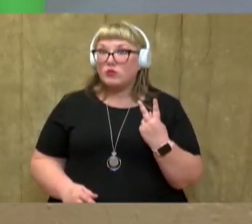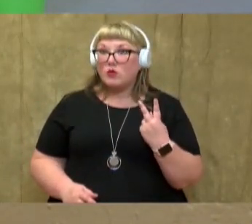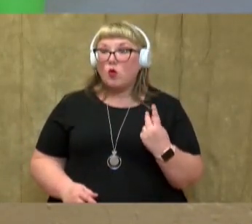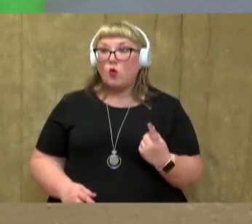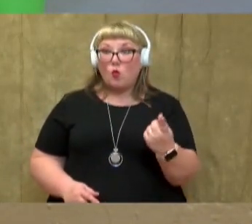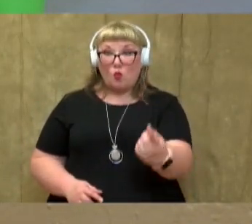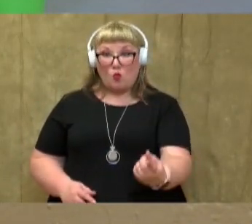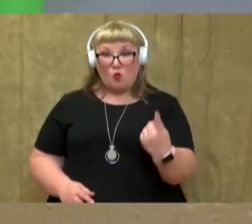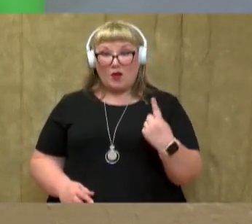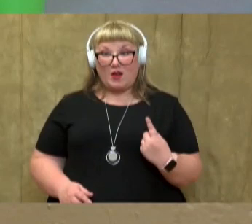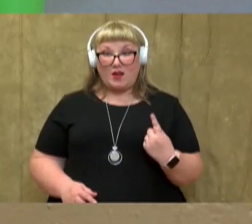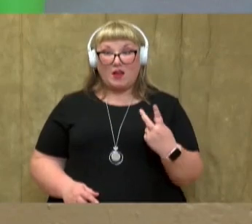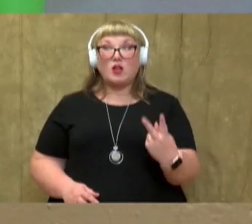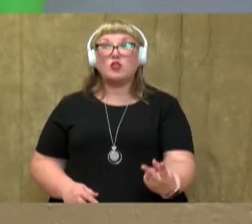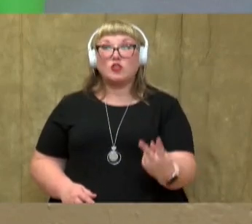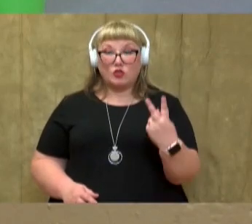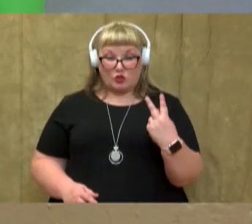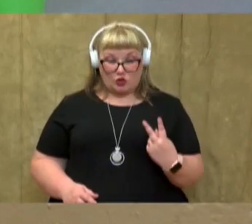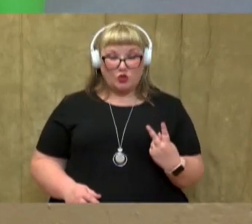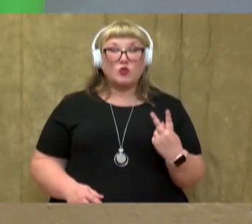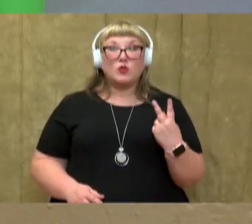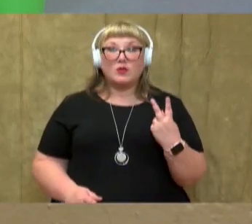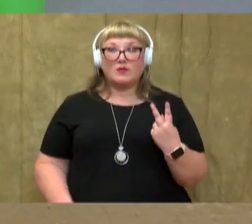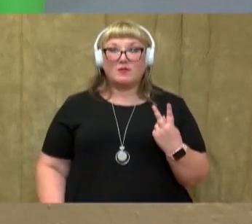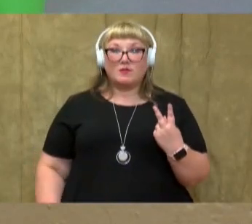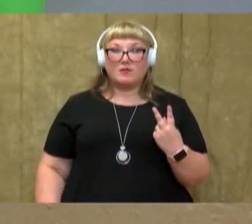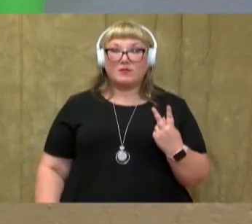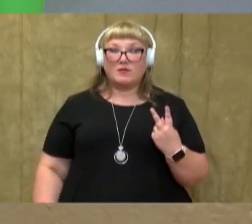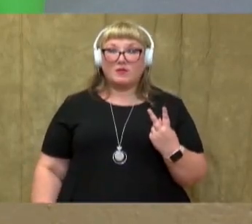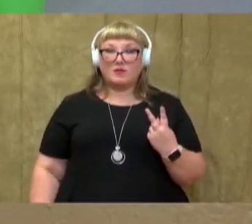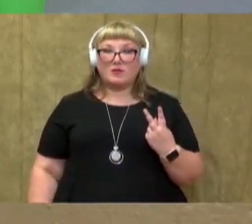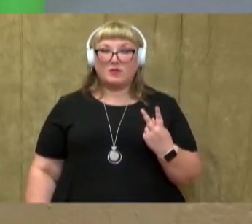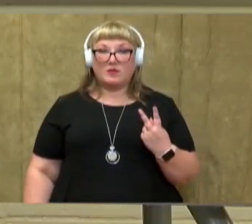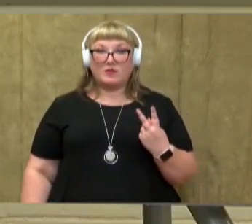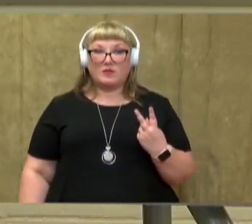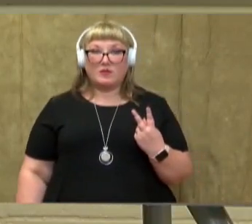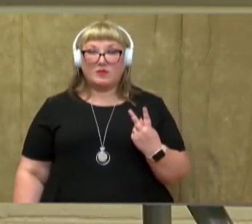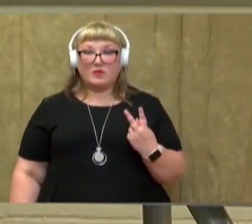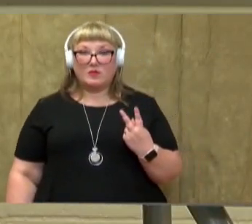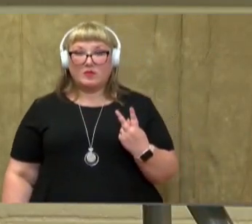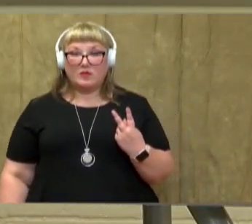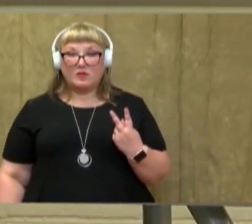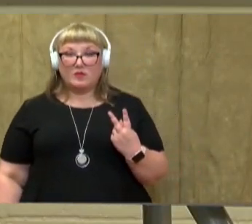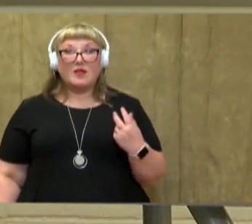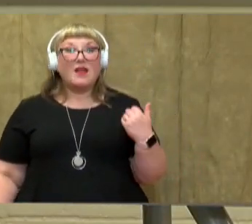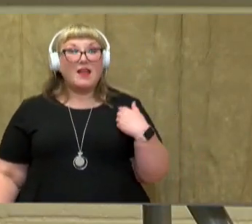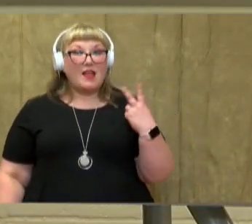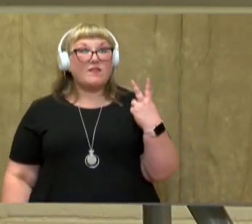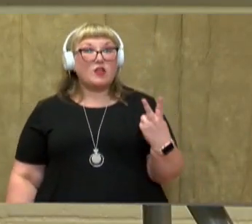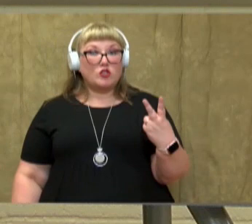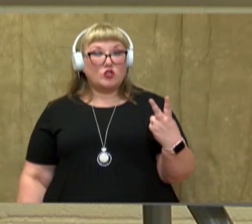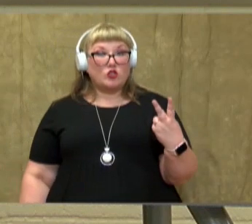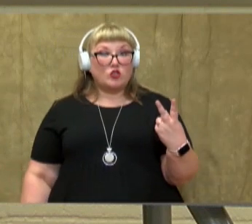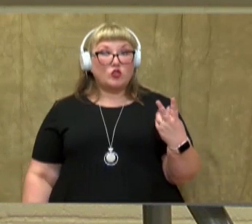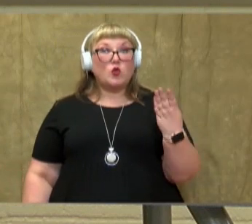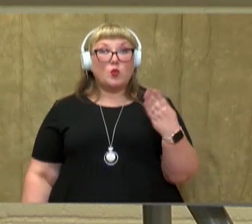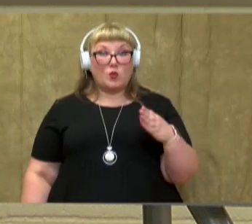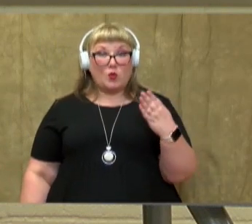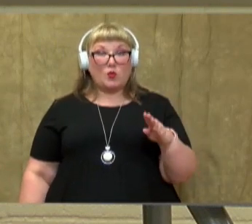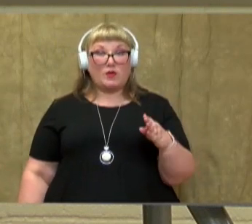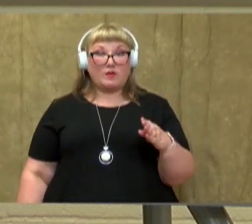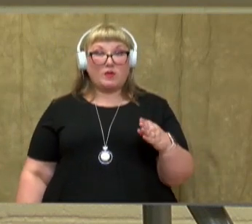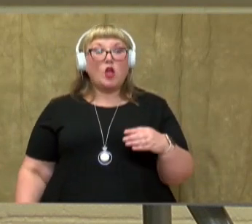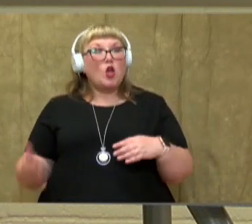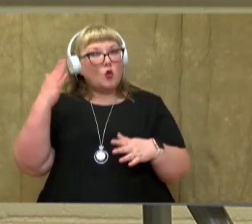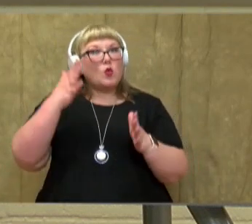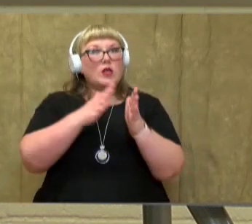we put them in. One, two. All right, so we have 2 blue dots. And we know we